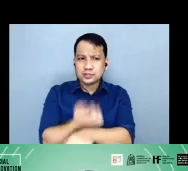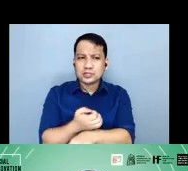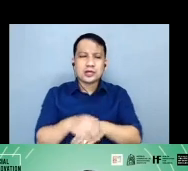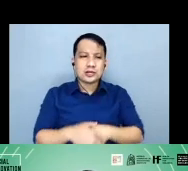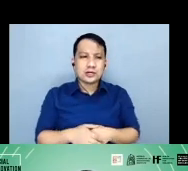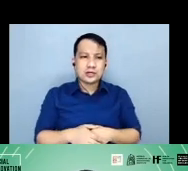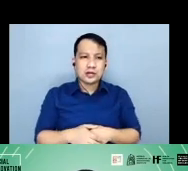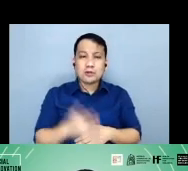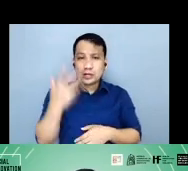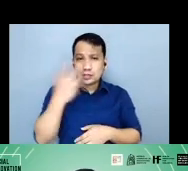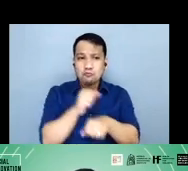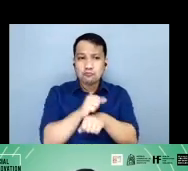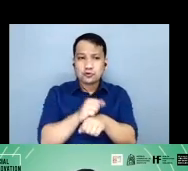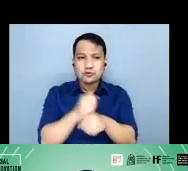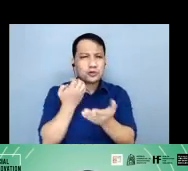Decent work and economic growth.